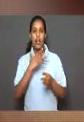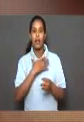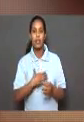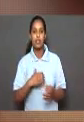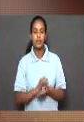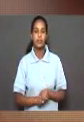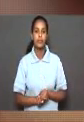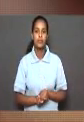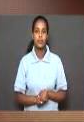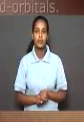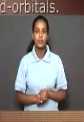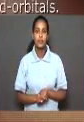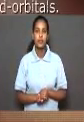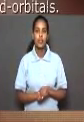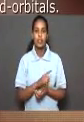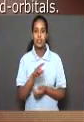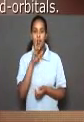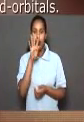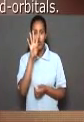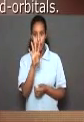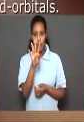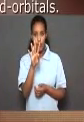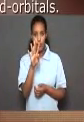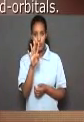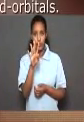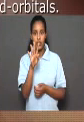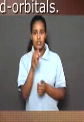elements. There are 4